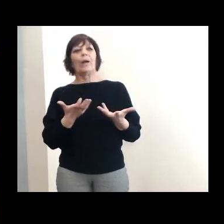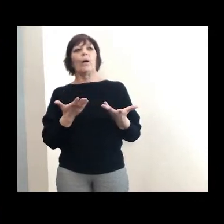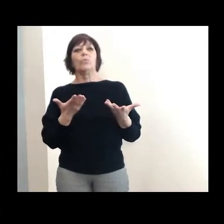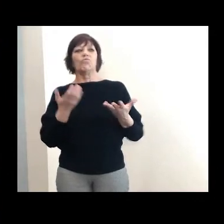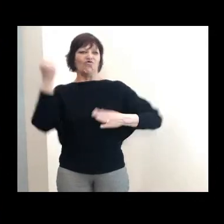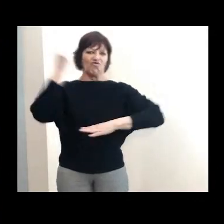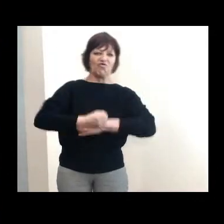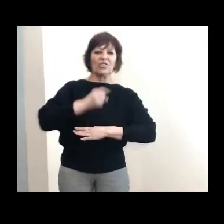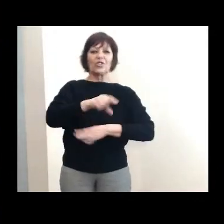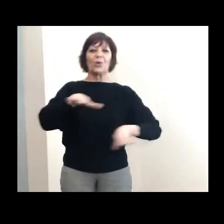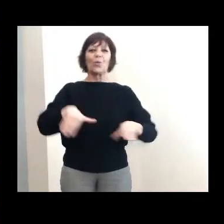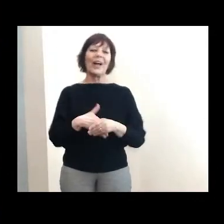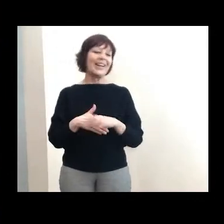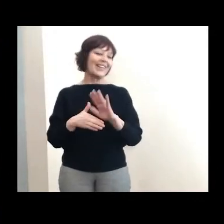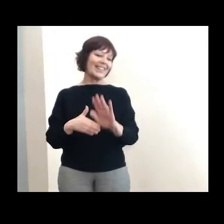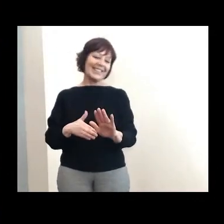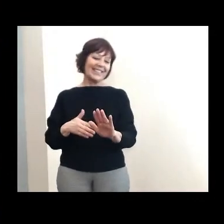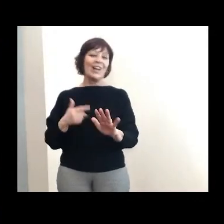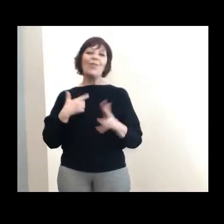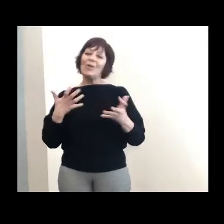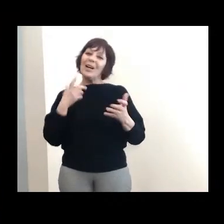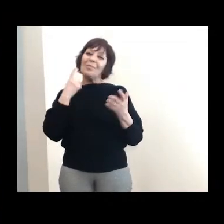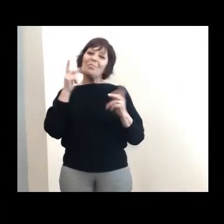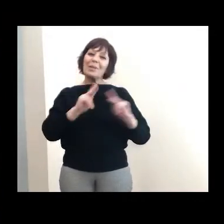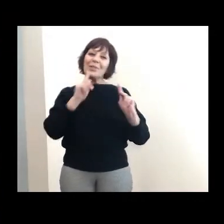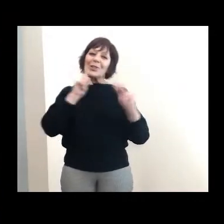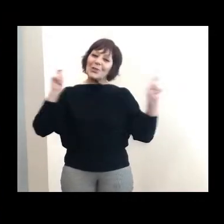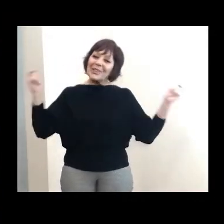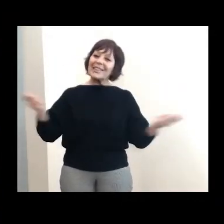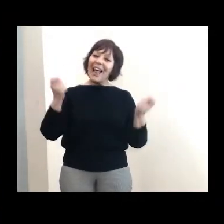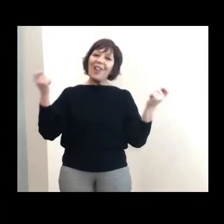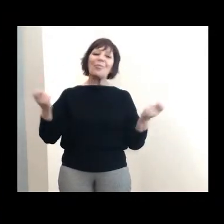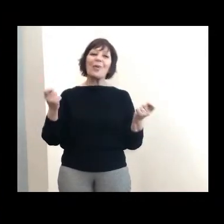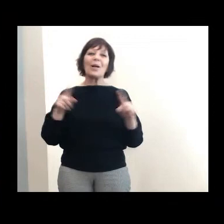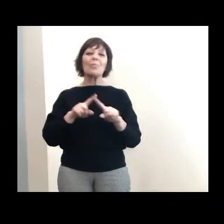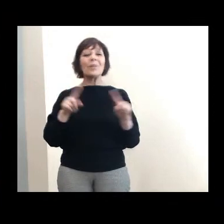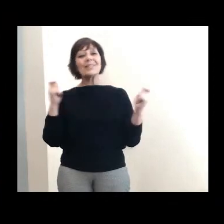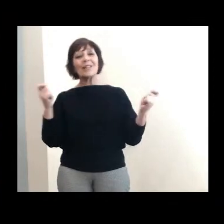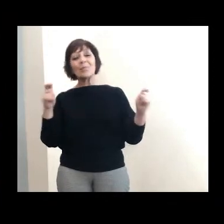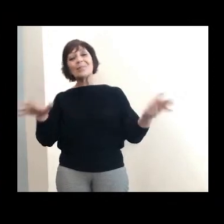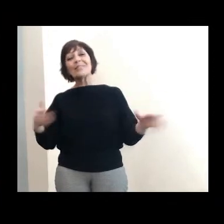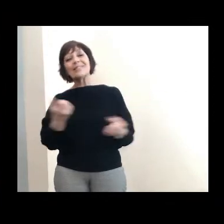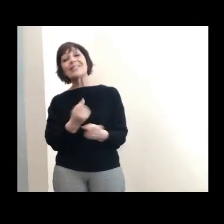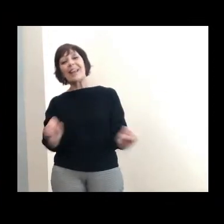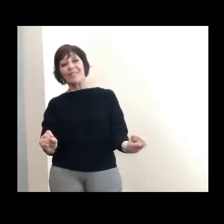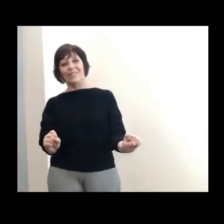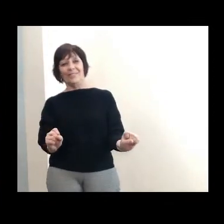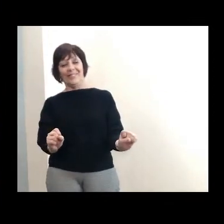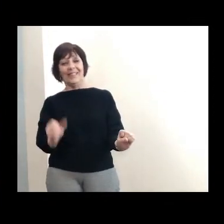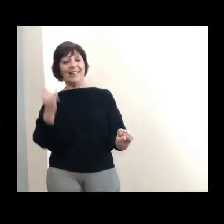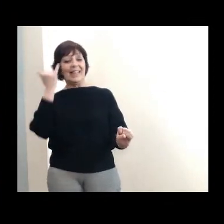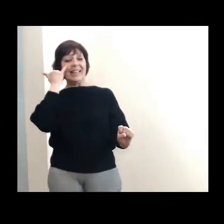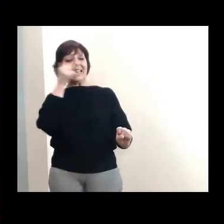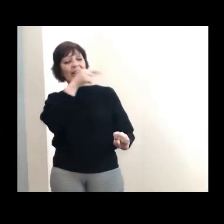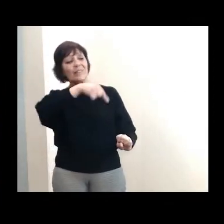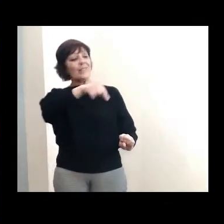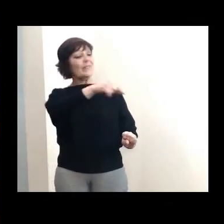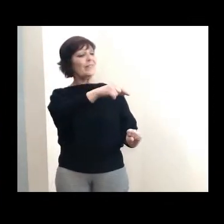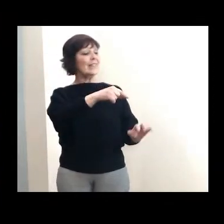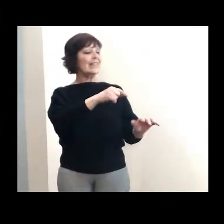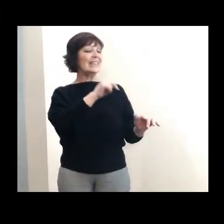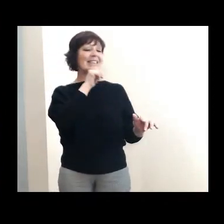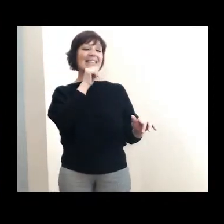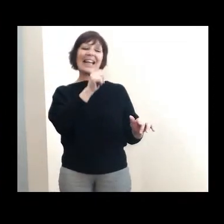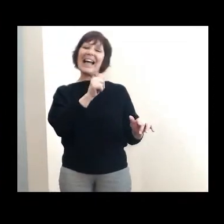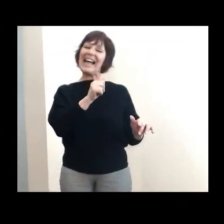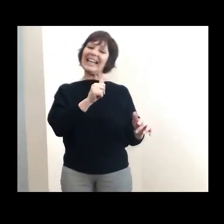I want people to celebrate, and we want people to celebrate safely. So if the venue doesn't quite meet the